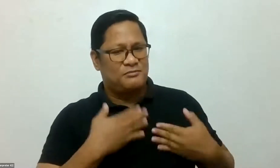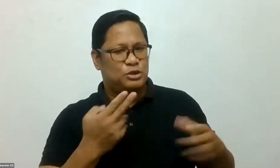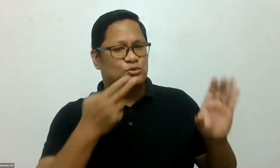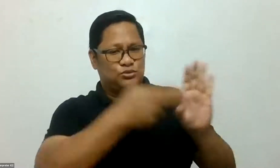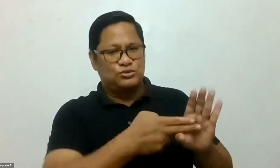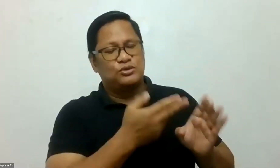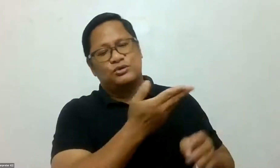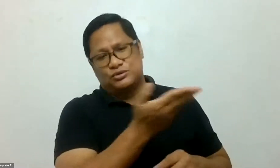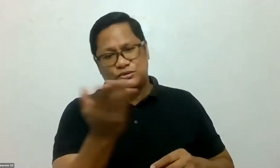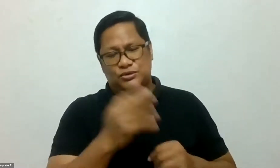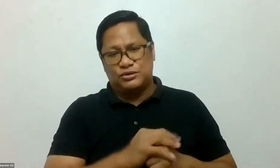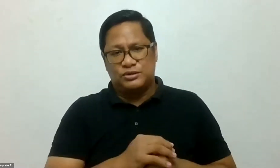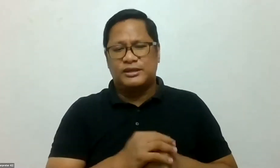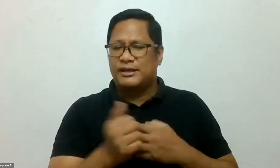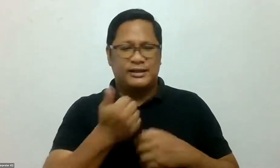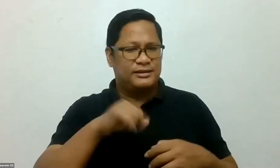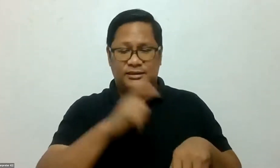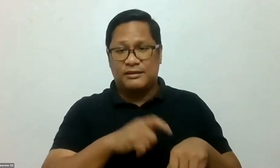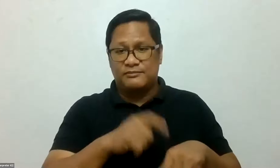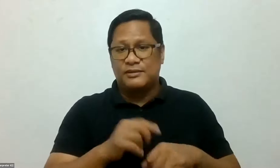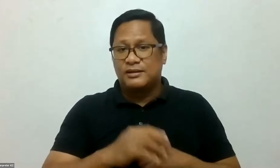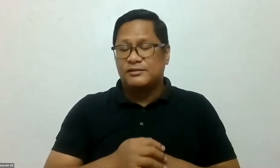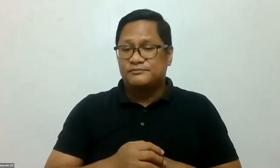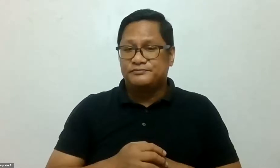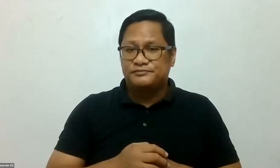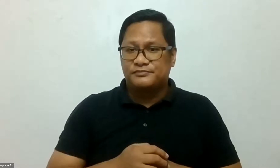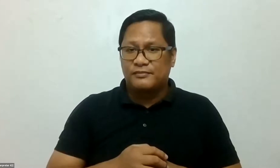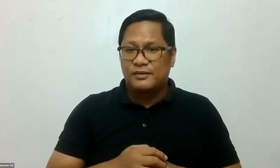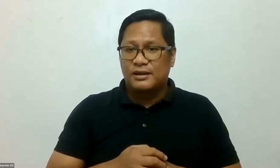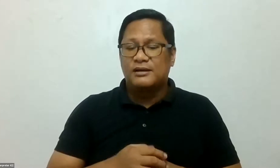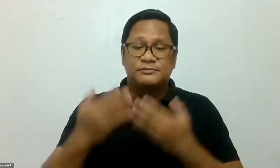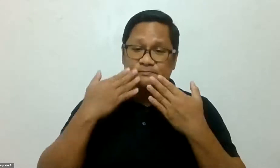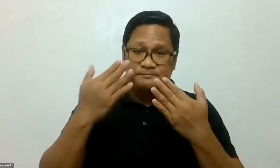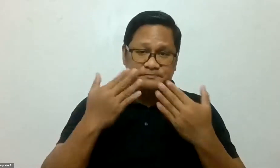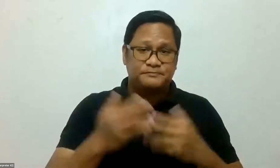your fora anytime. Thank you. Thank you very much. Thank Yeah. you.